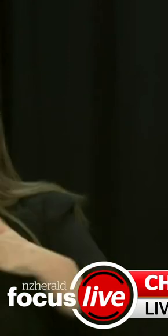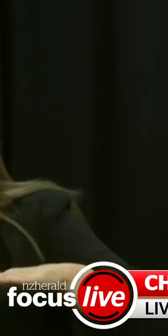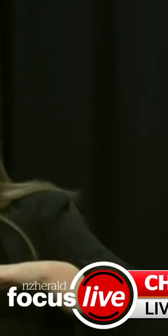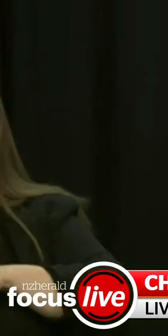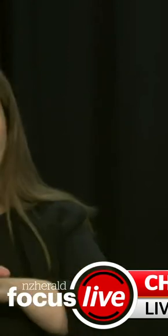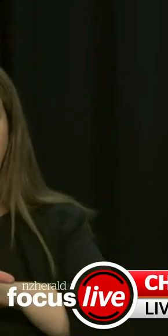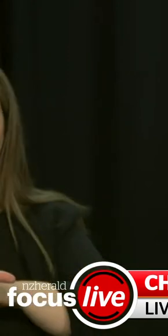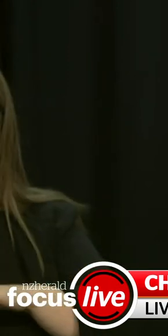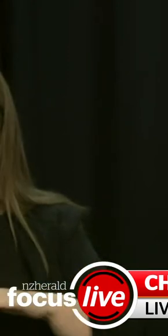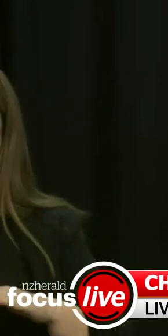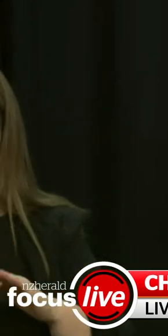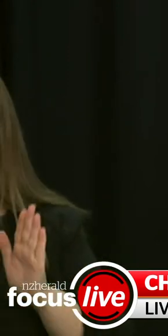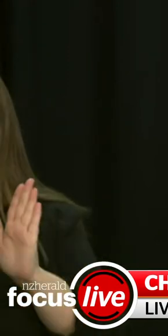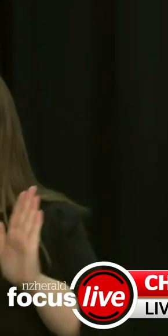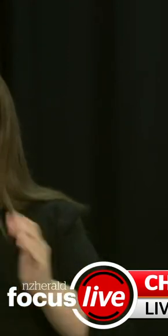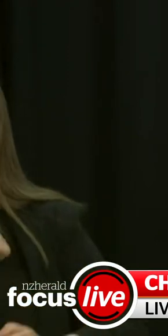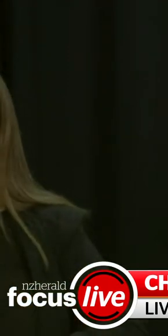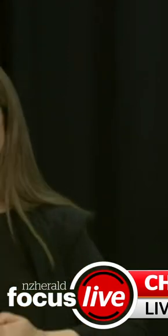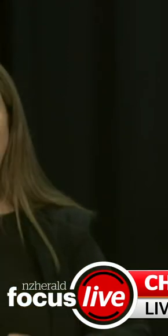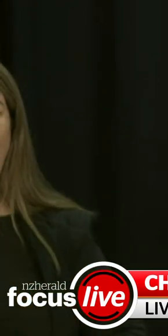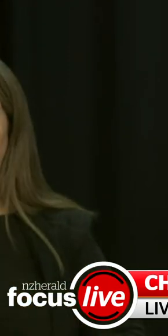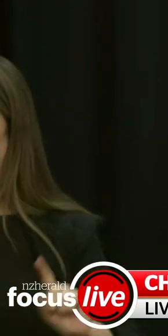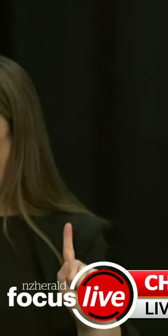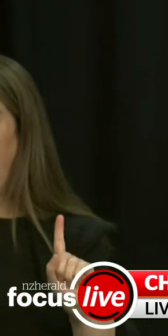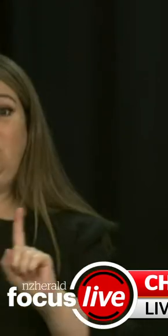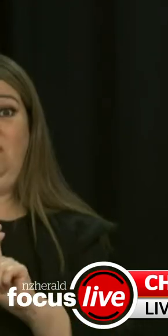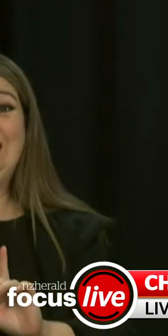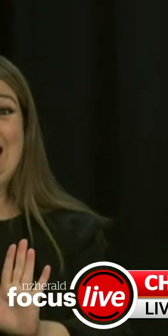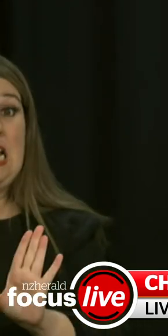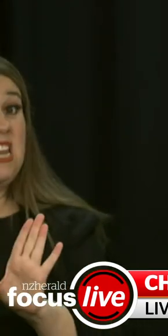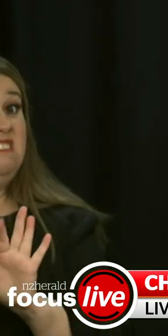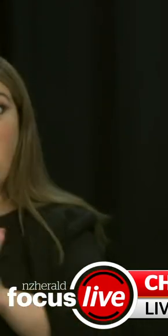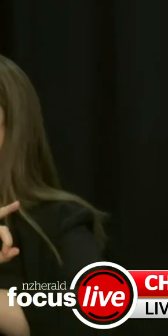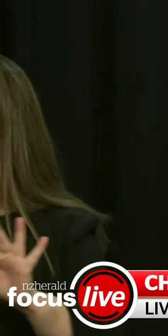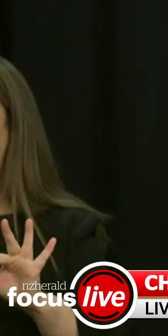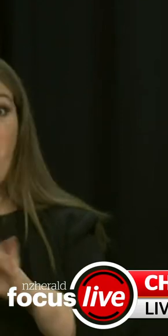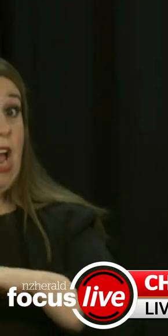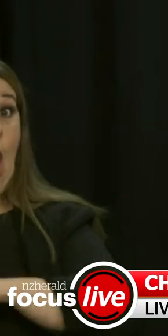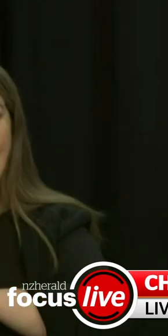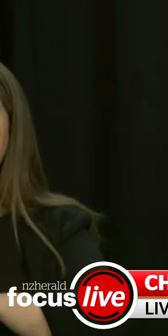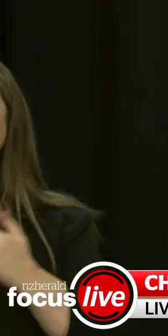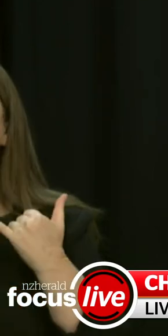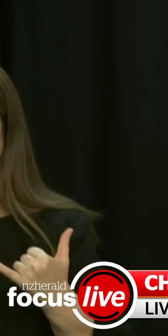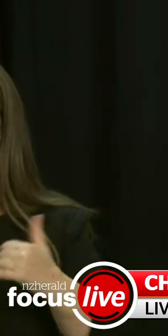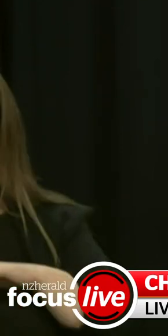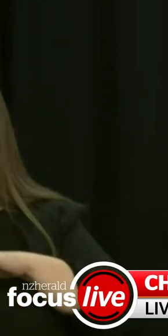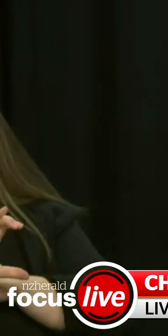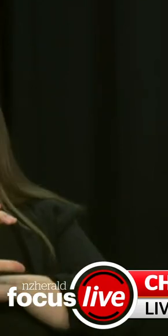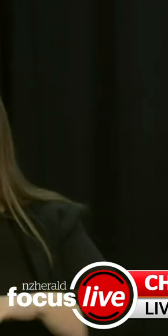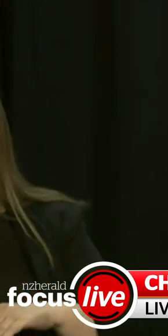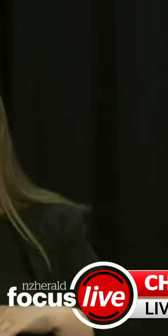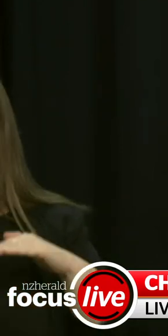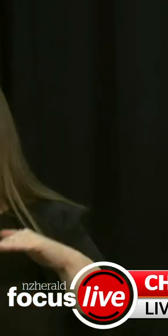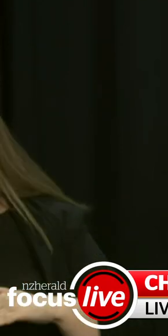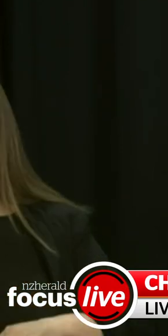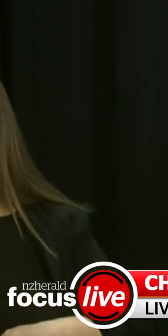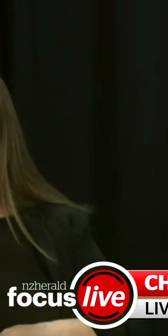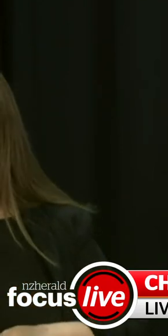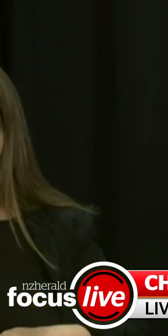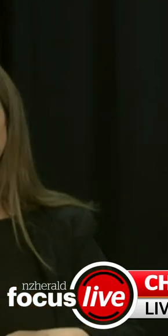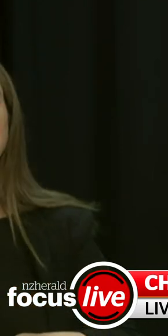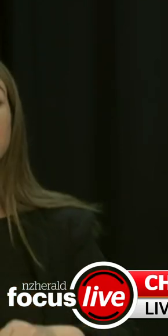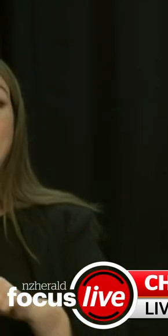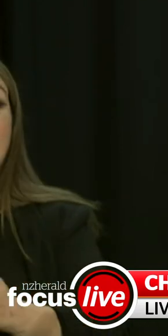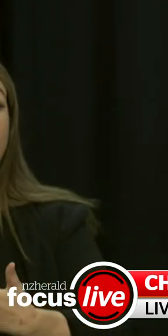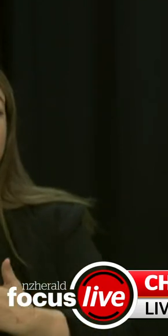NZDF personnel in a decade. We have a moral obligation to ensure our soldiers, sailors, and